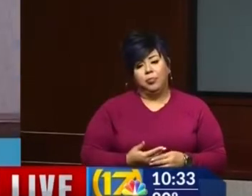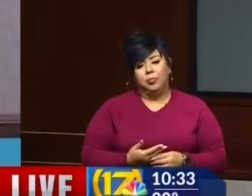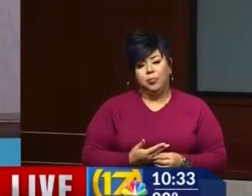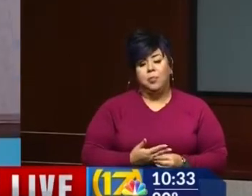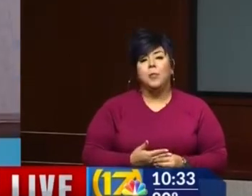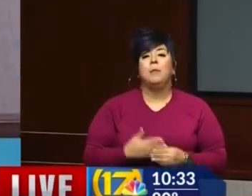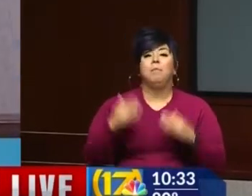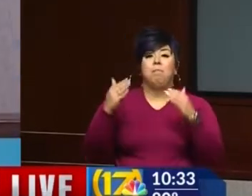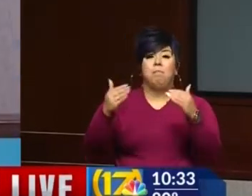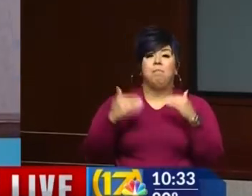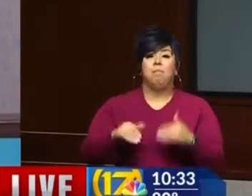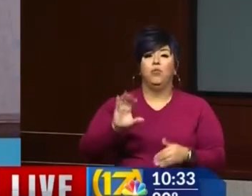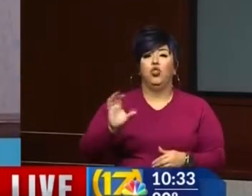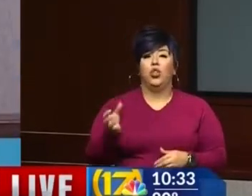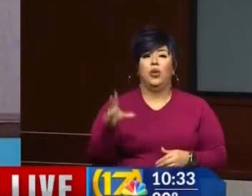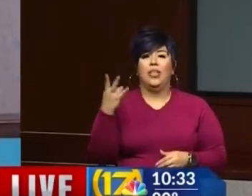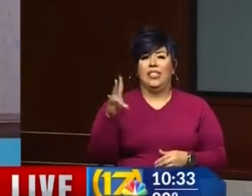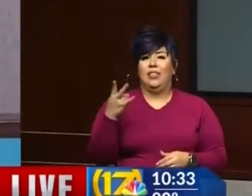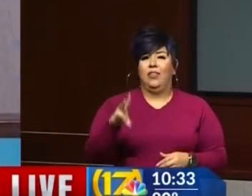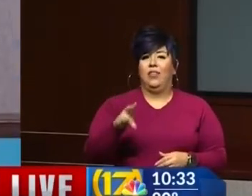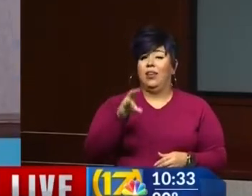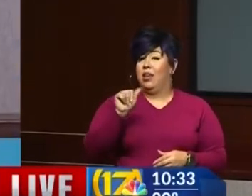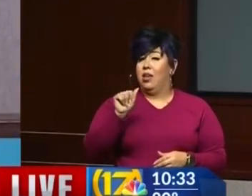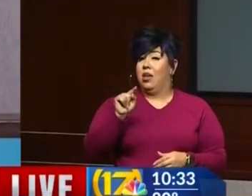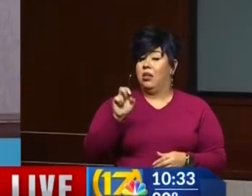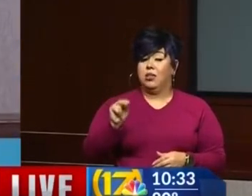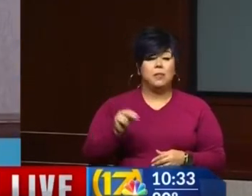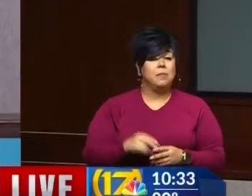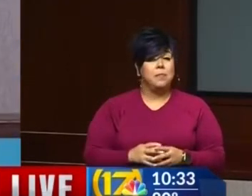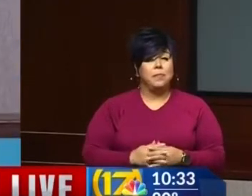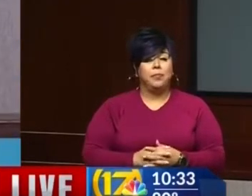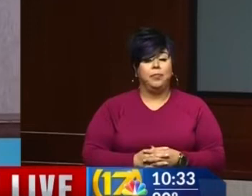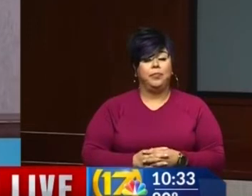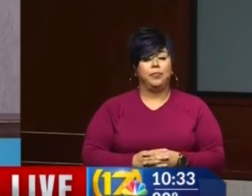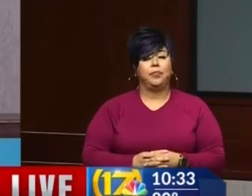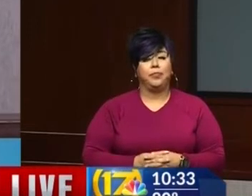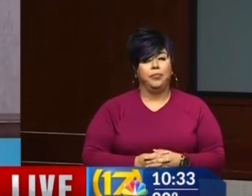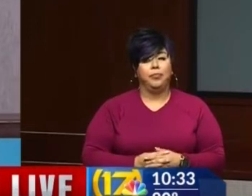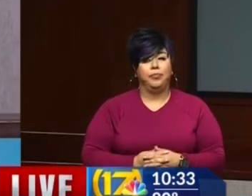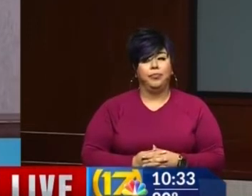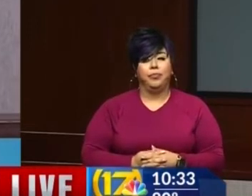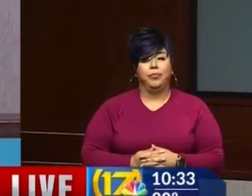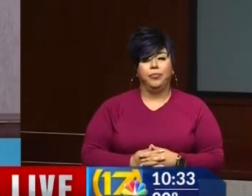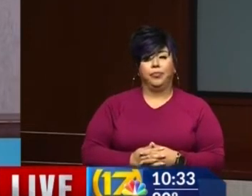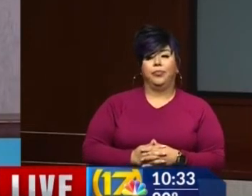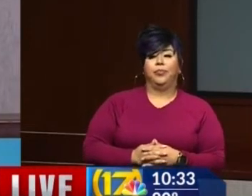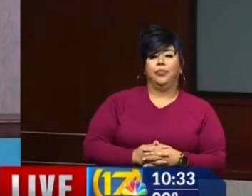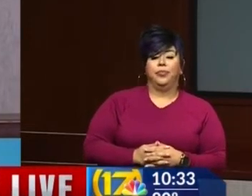Our next outlet is Channel 17. I believe we have Eitan on the line.